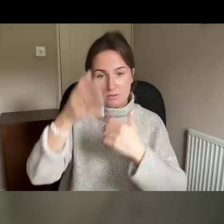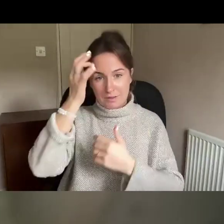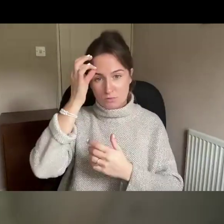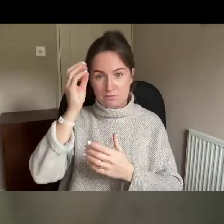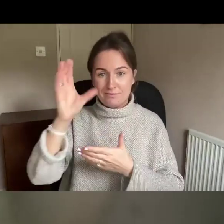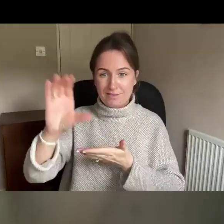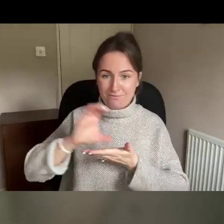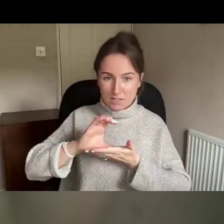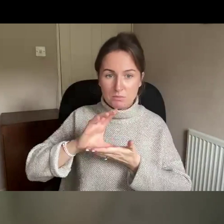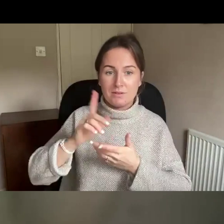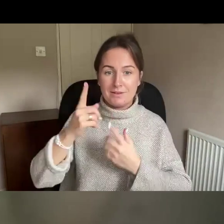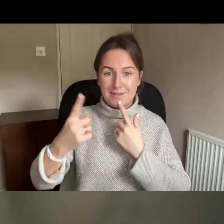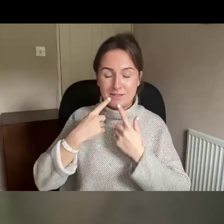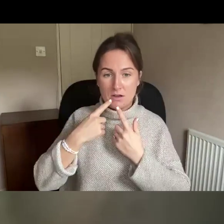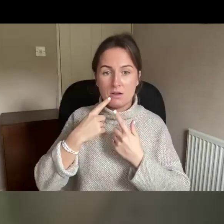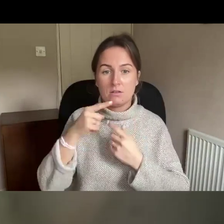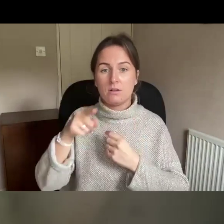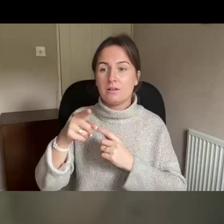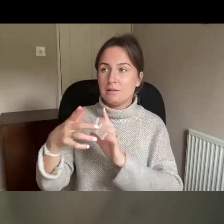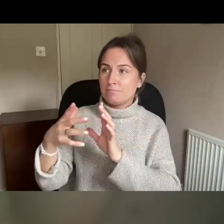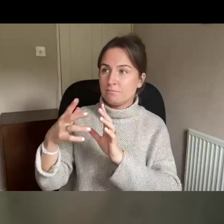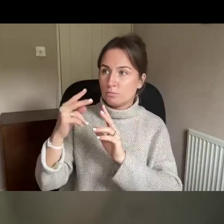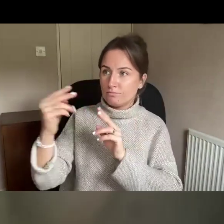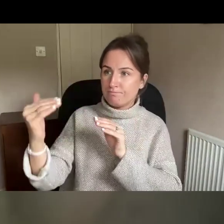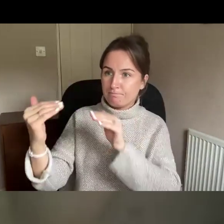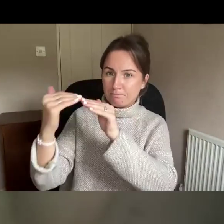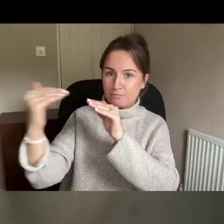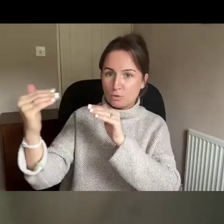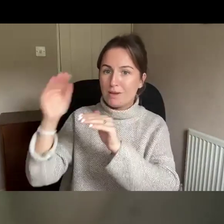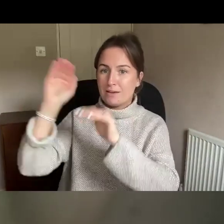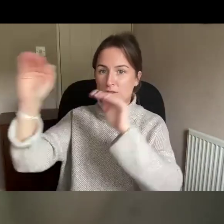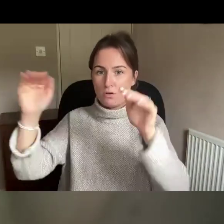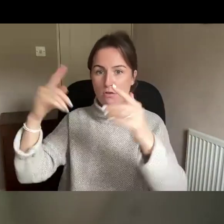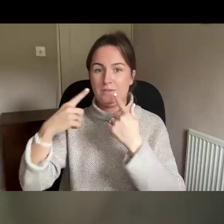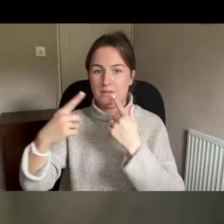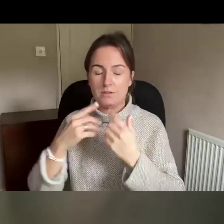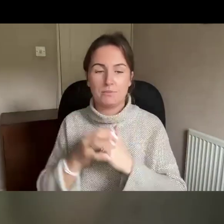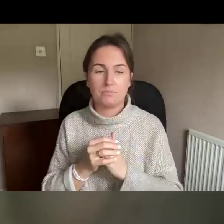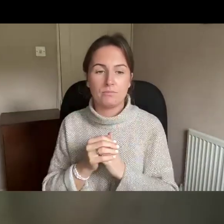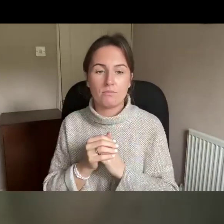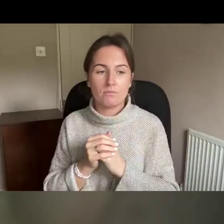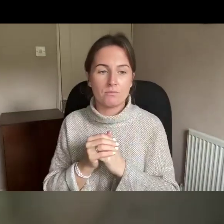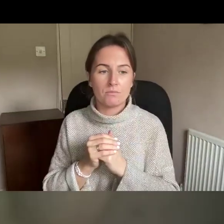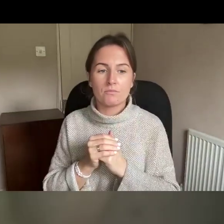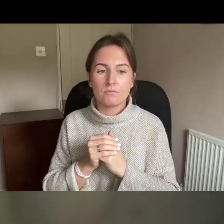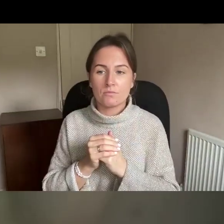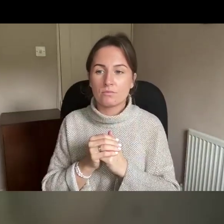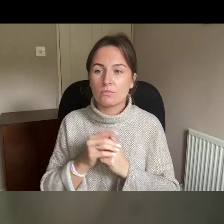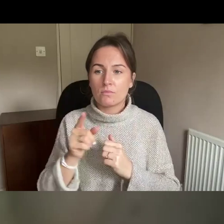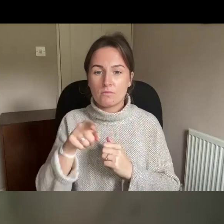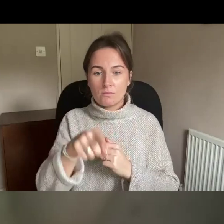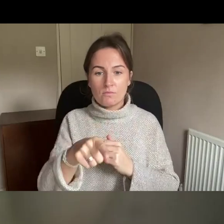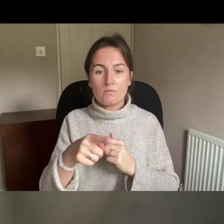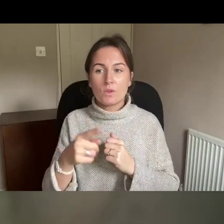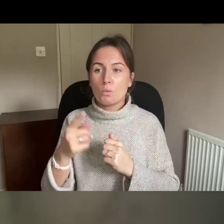data. We wanted to be able to provide the reports, which is what I've just sort of referred to. What could we give to users that they could take out of the